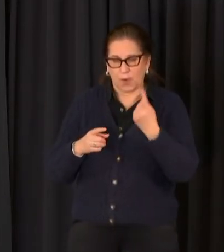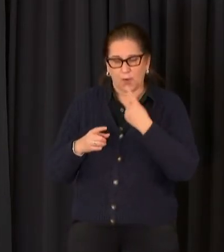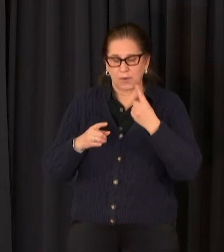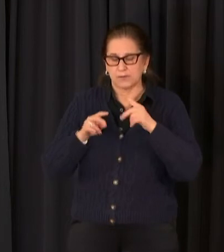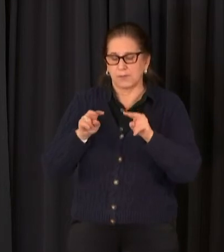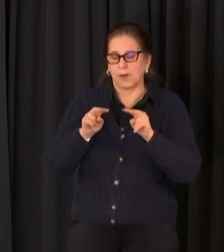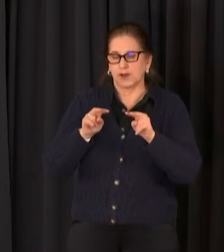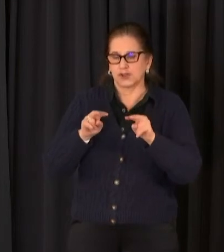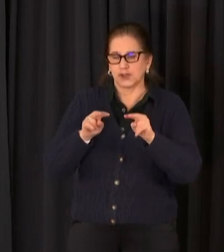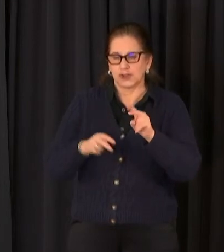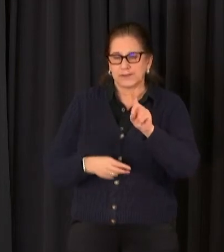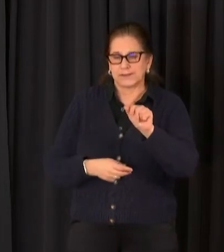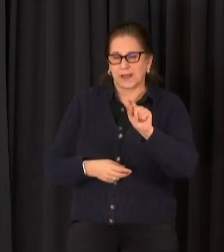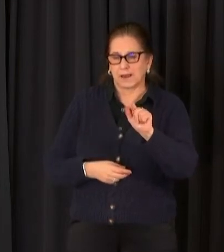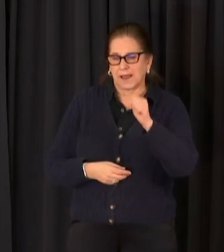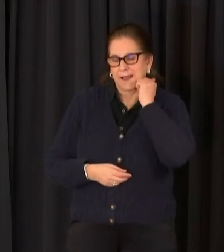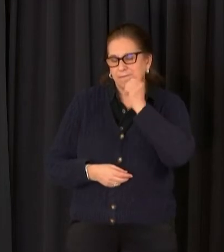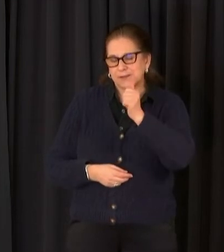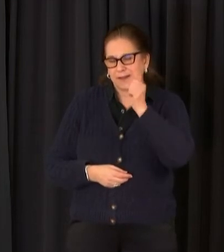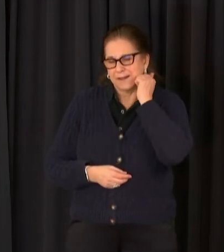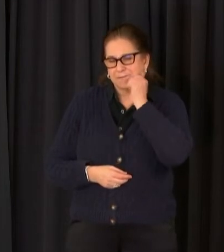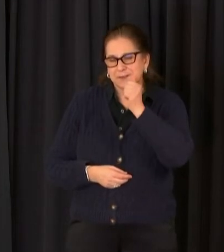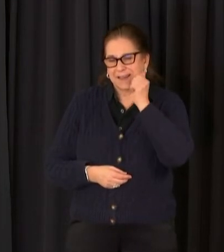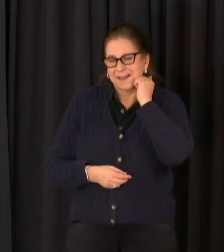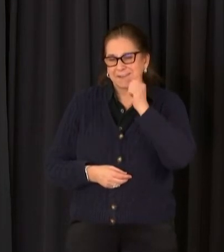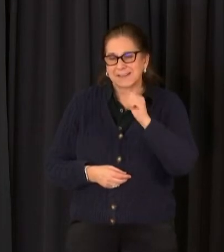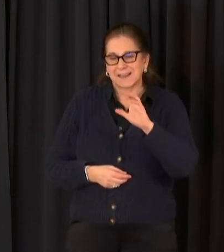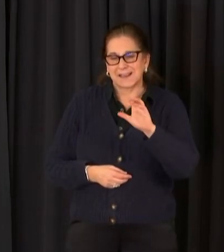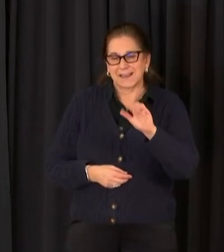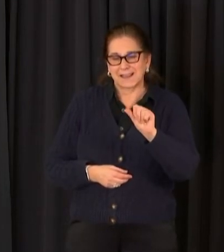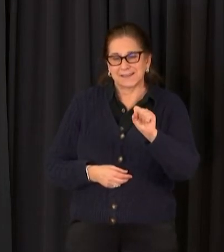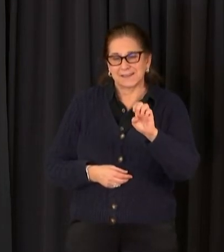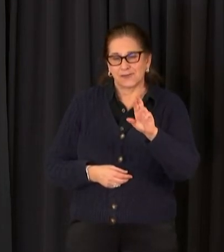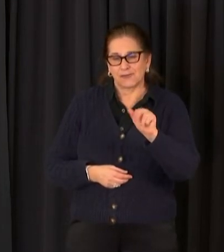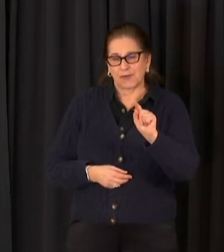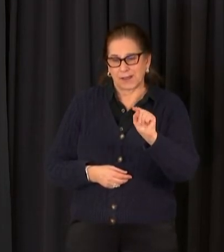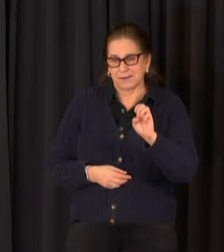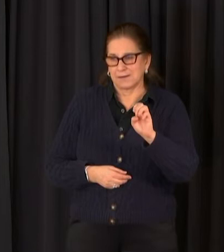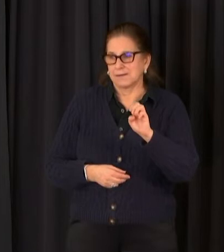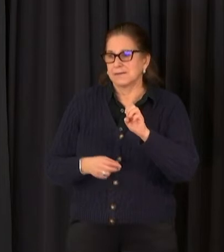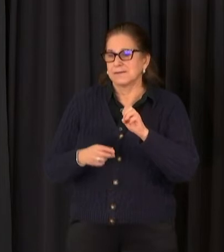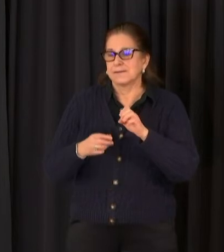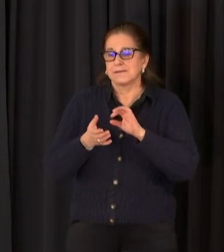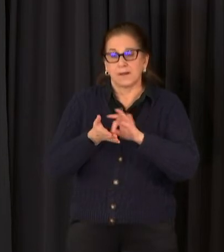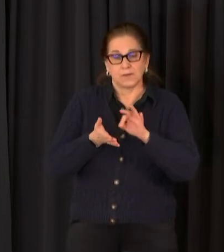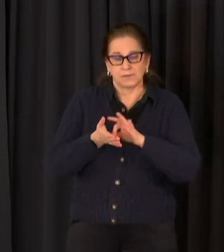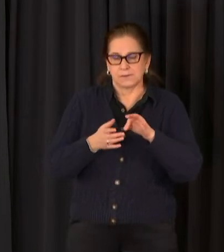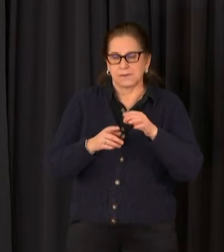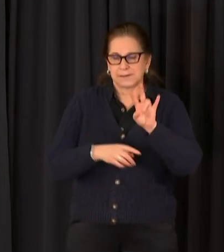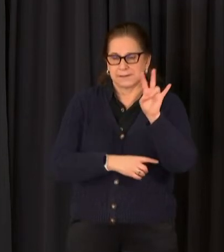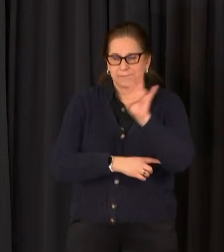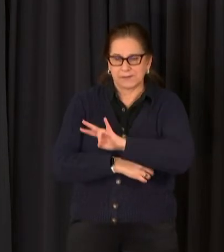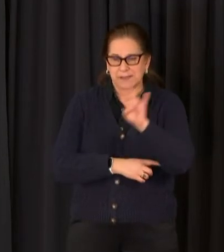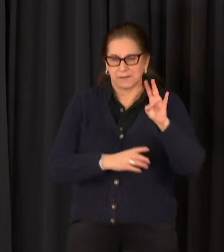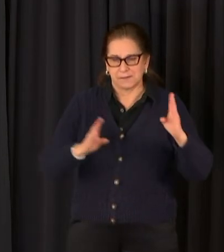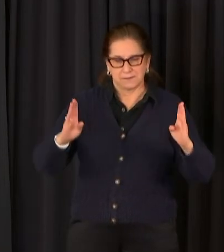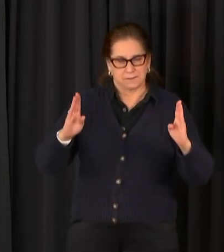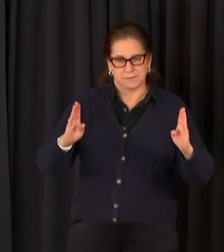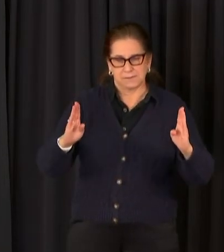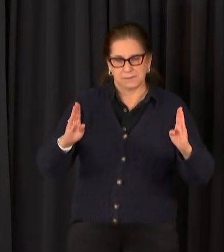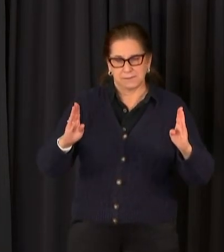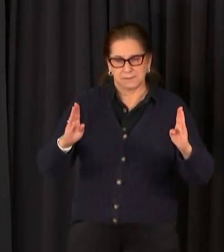observe trends over time. Our daily case rate that we look at is a 7-day average. We had some inclement weather last week